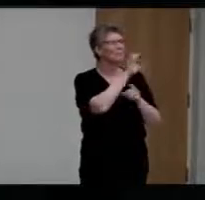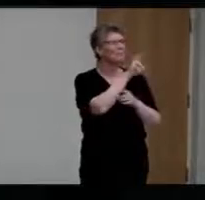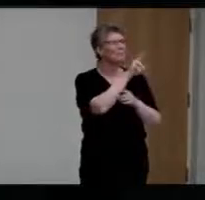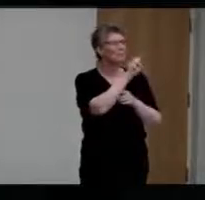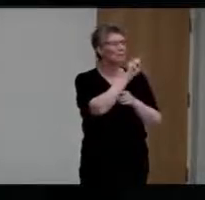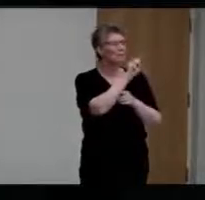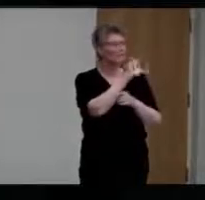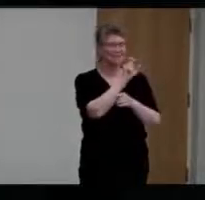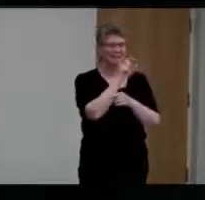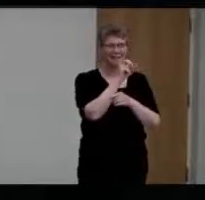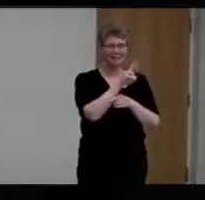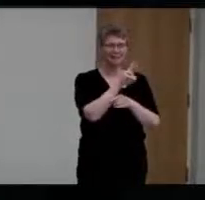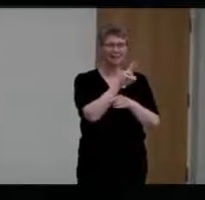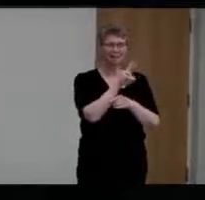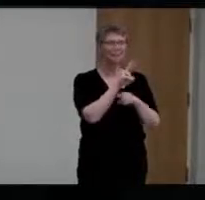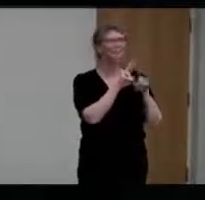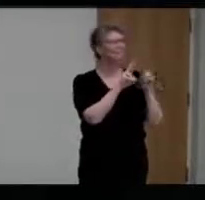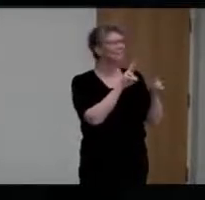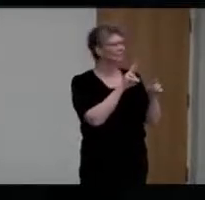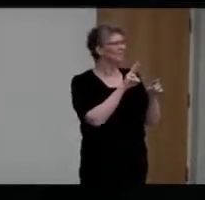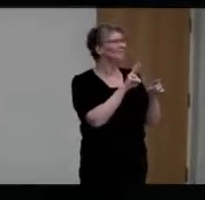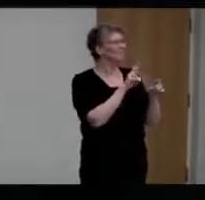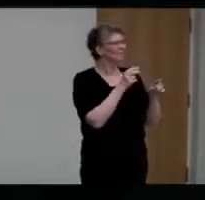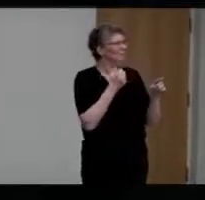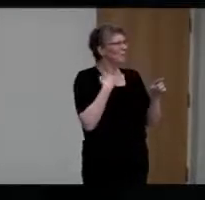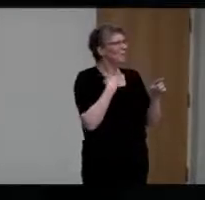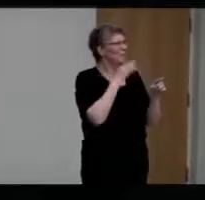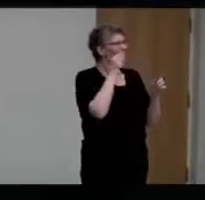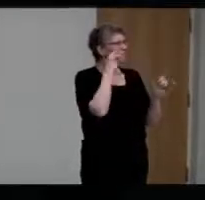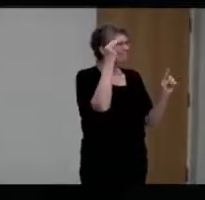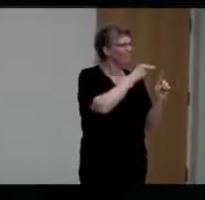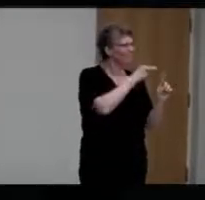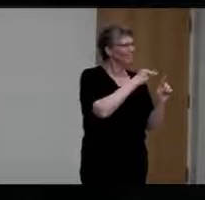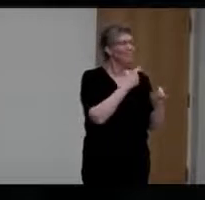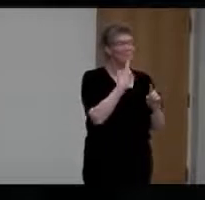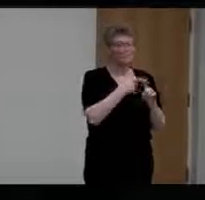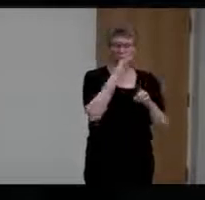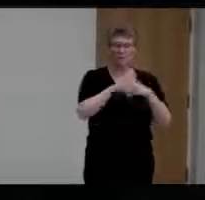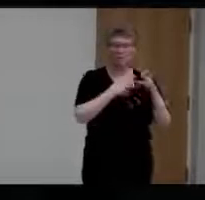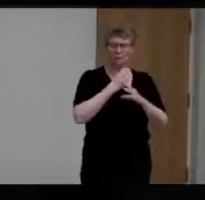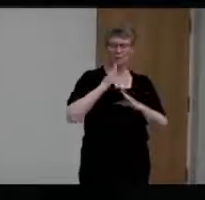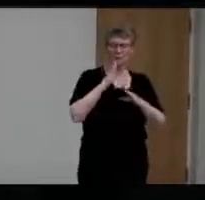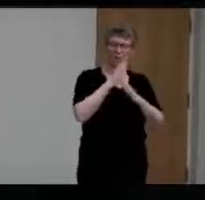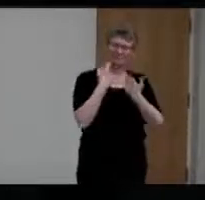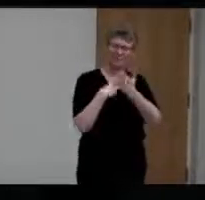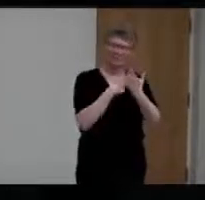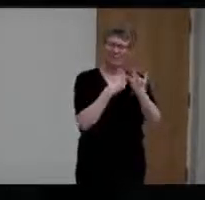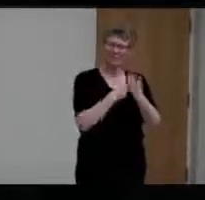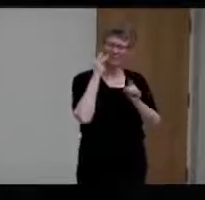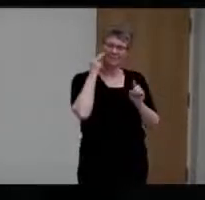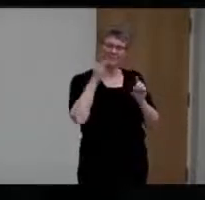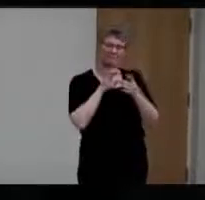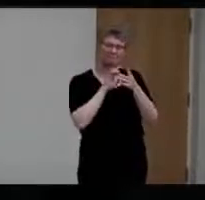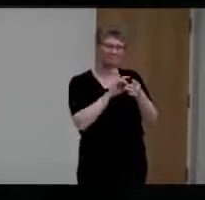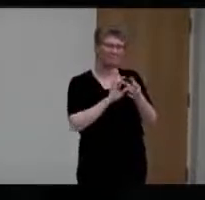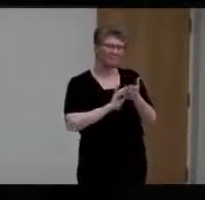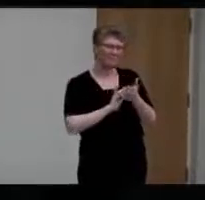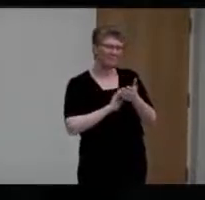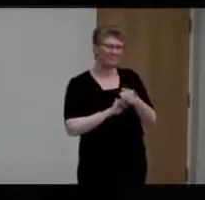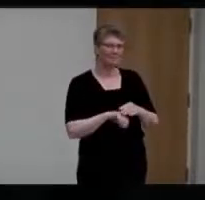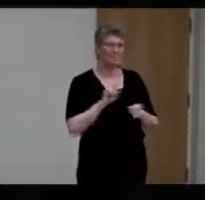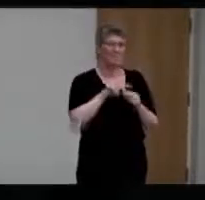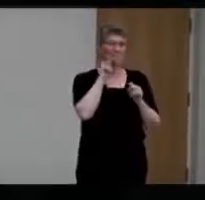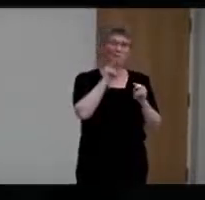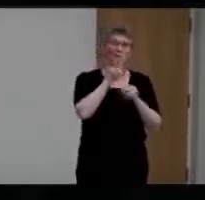point tonight. And we have an expert, one of the world's best, with us tonight to talk about that. But then I'm looking at the Q&A and the trivia, and I see that